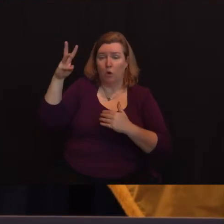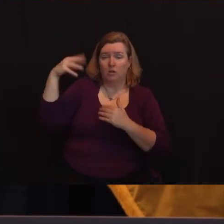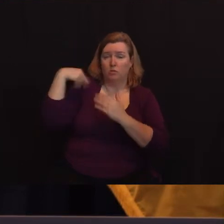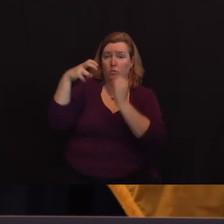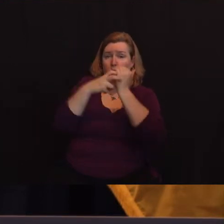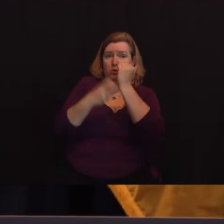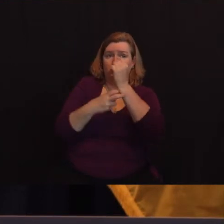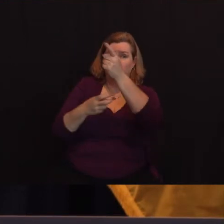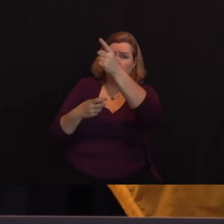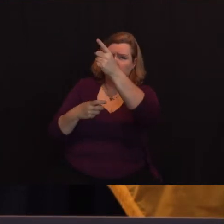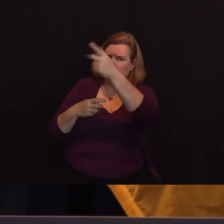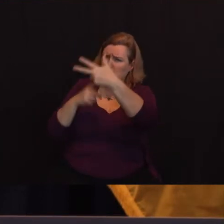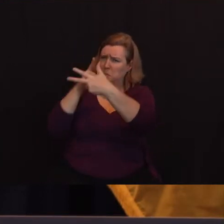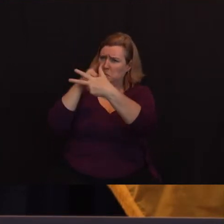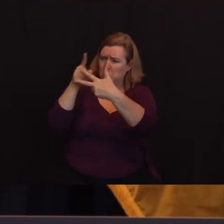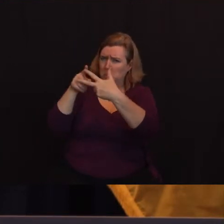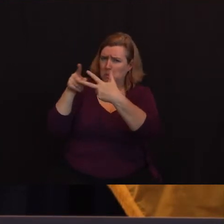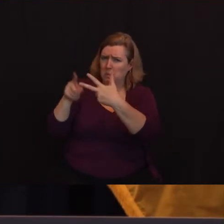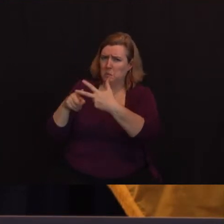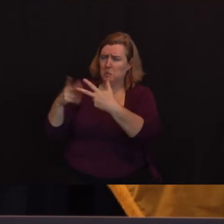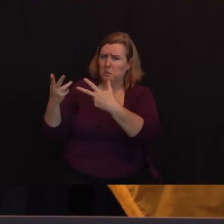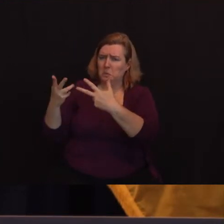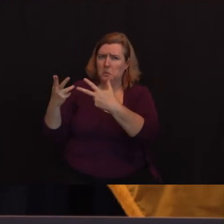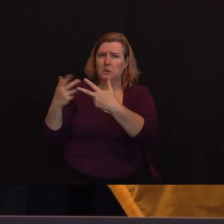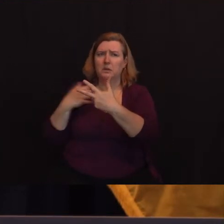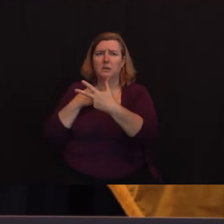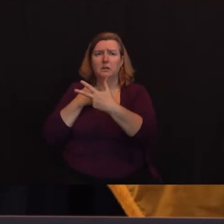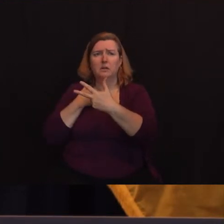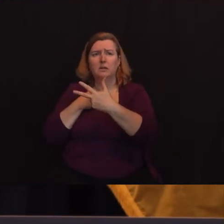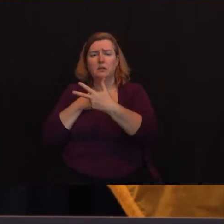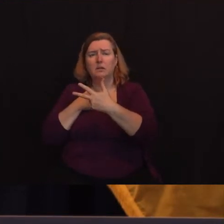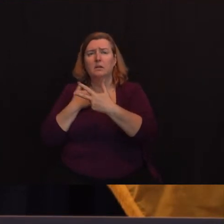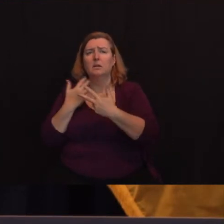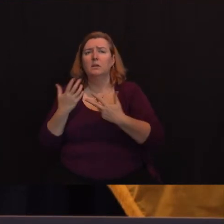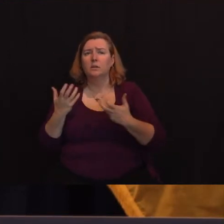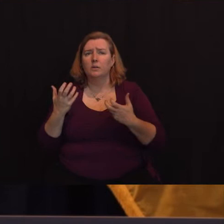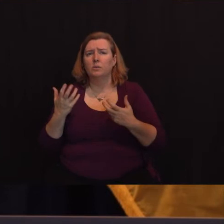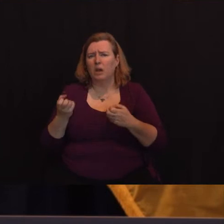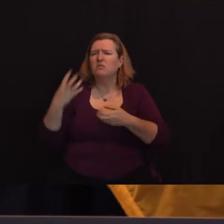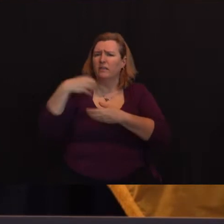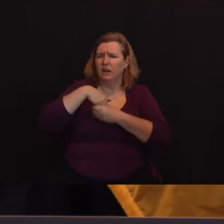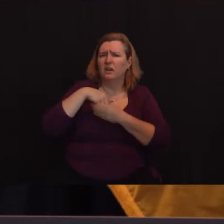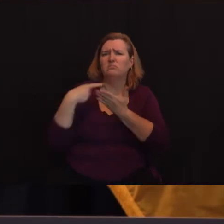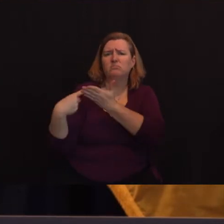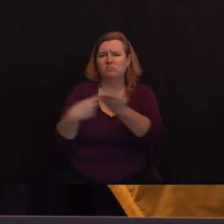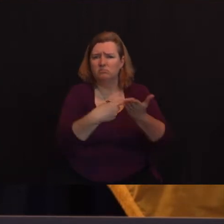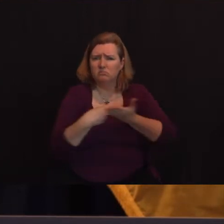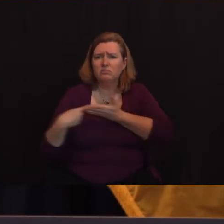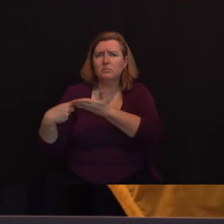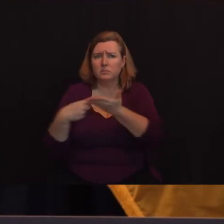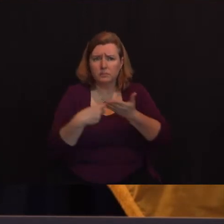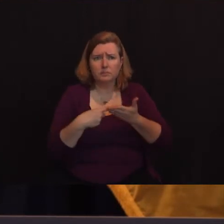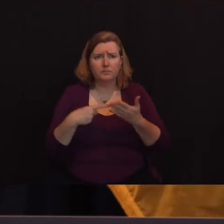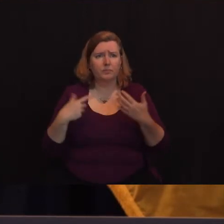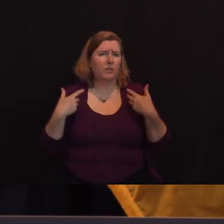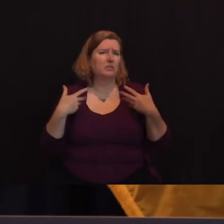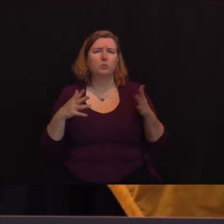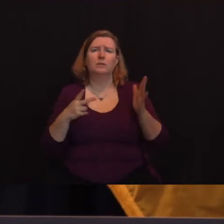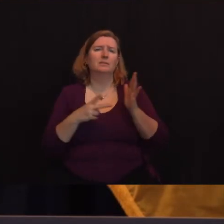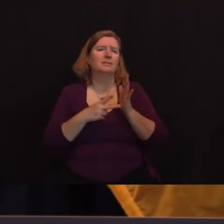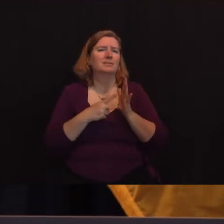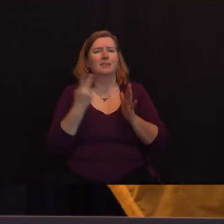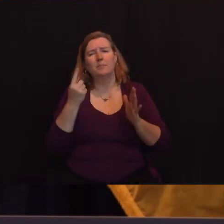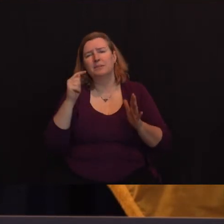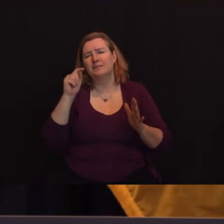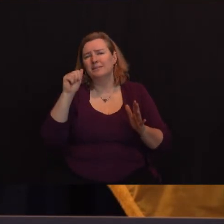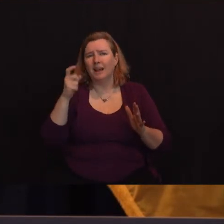also part of that. I want to give her a shout out. We want to be at the table. We want to make sure that we're not getting double taxed or double